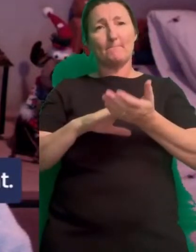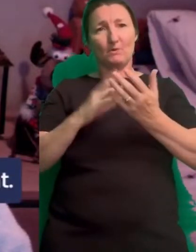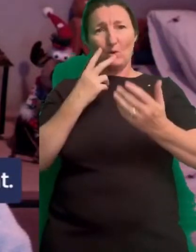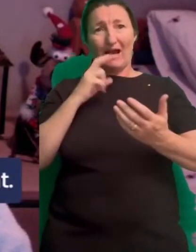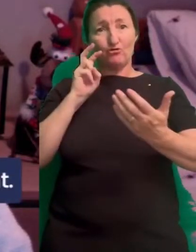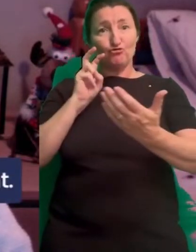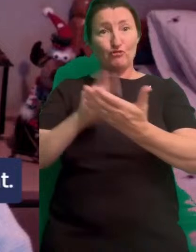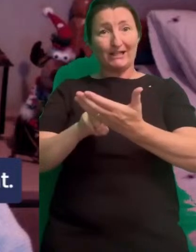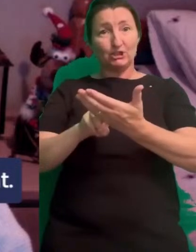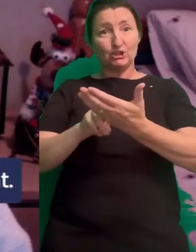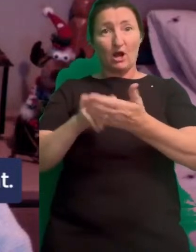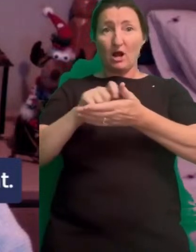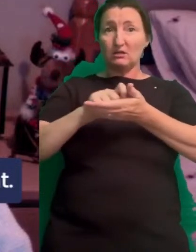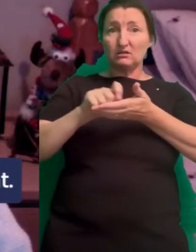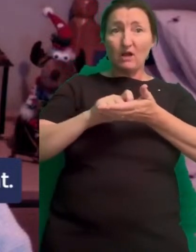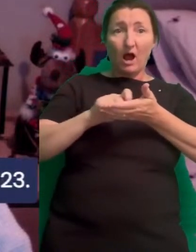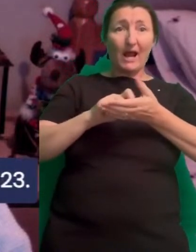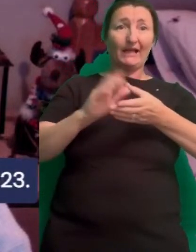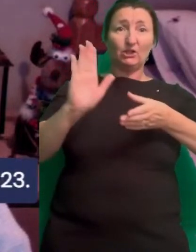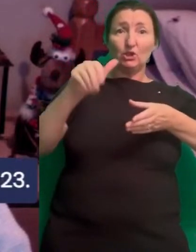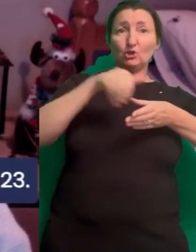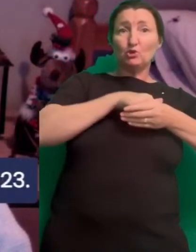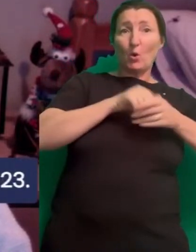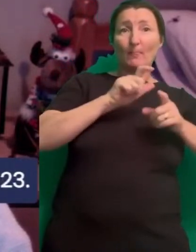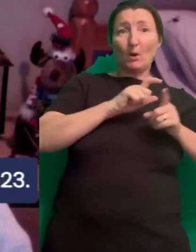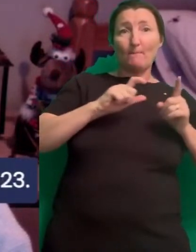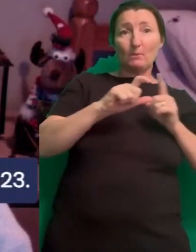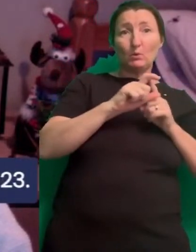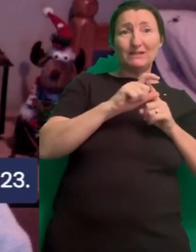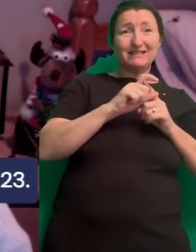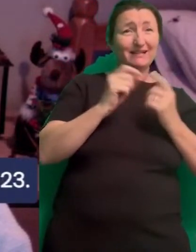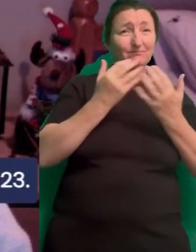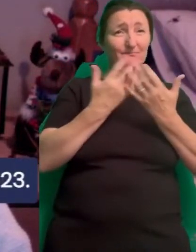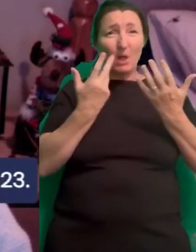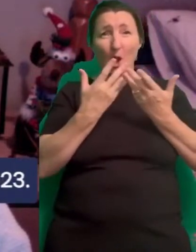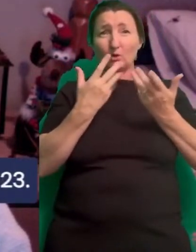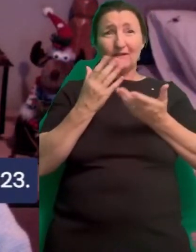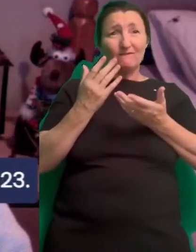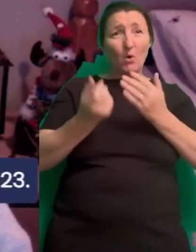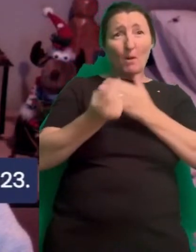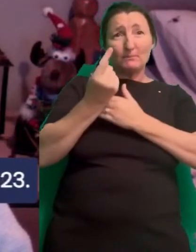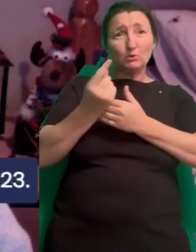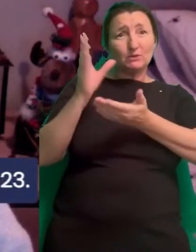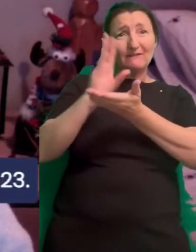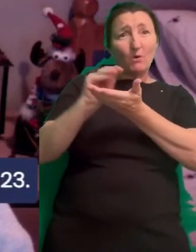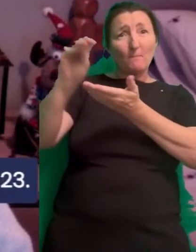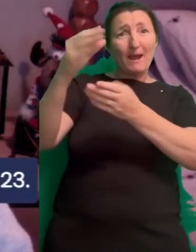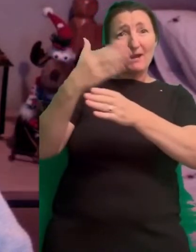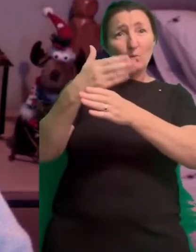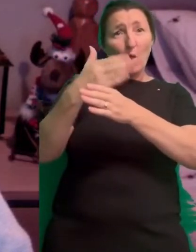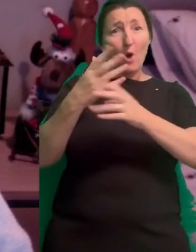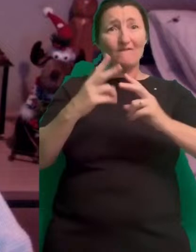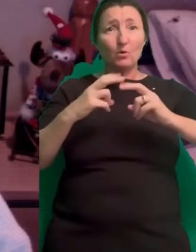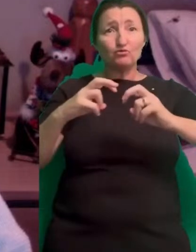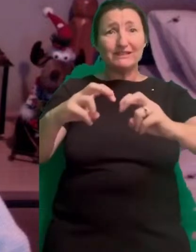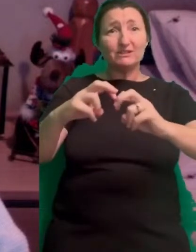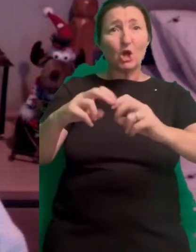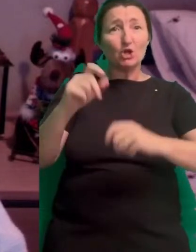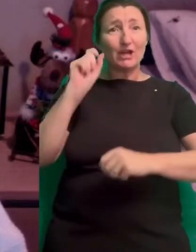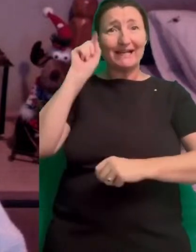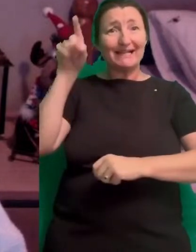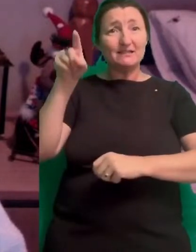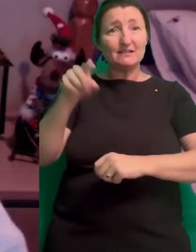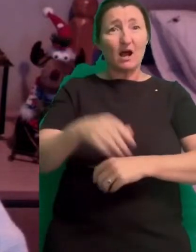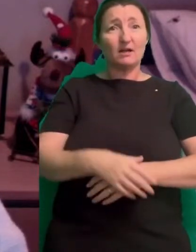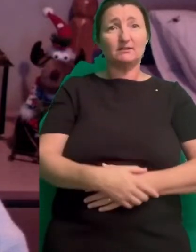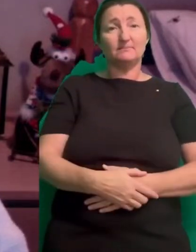opportunities for research and insight. So once again, thanks from me, and that's it for 2023. Thank you.